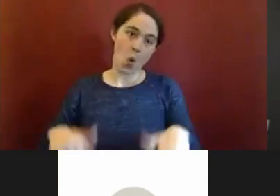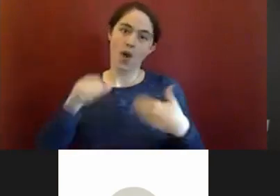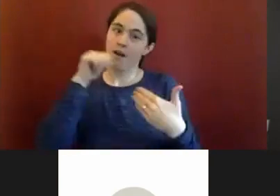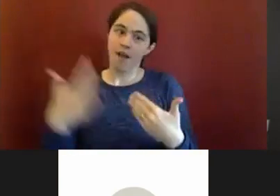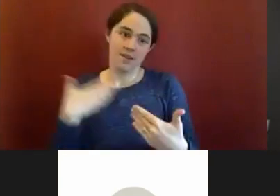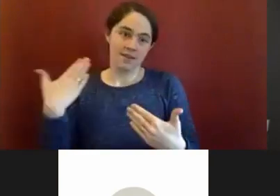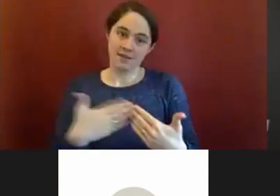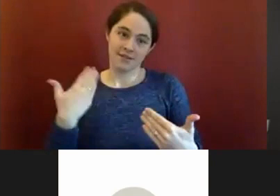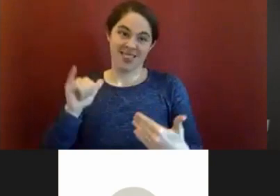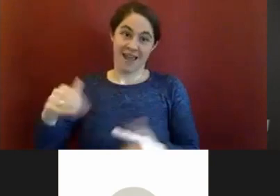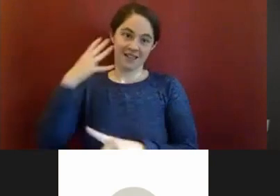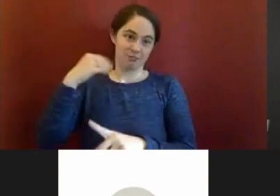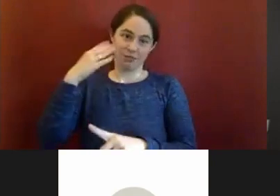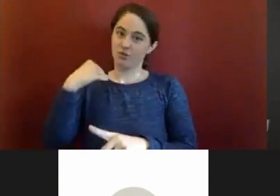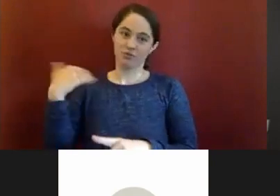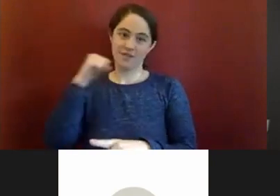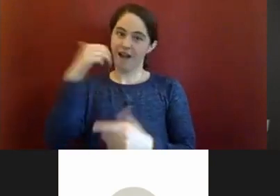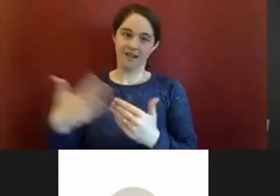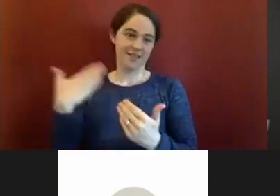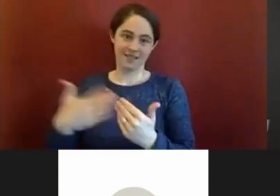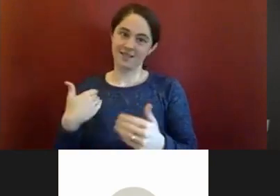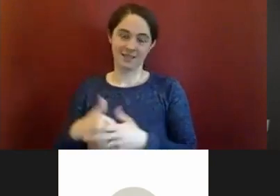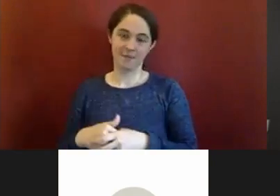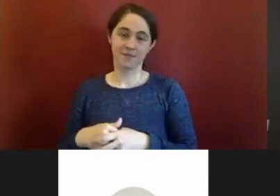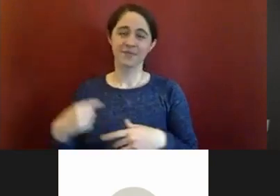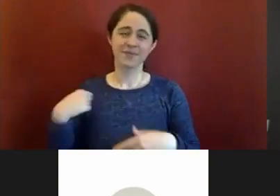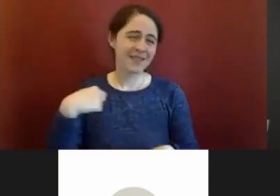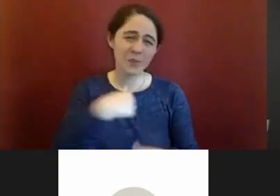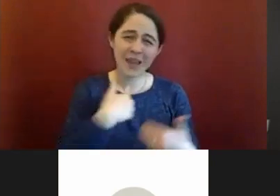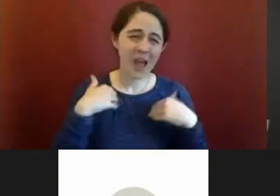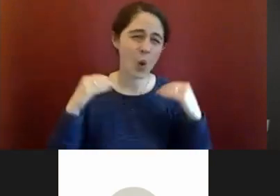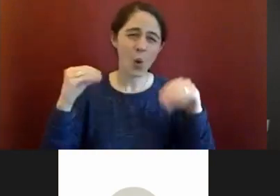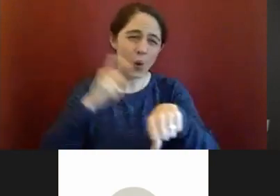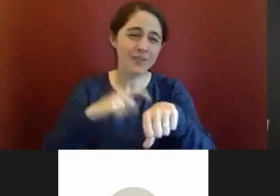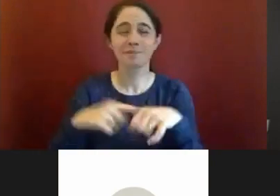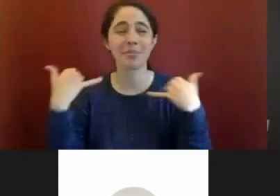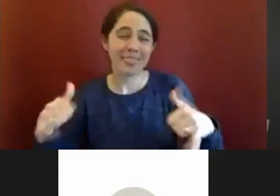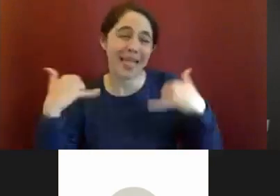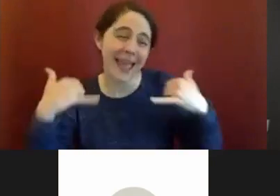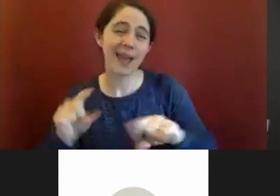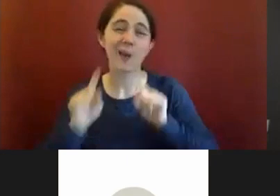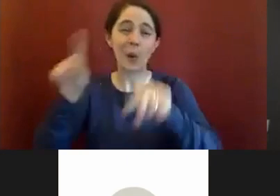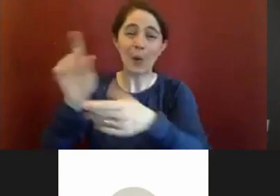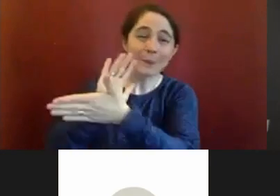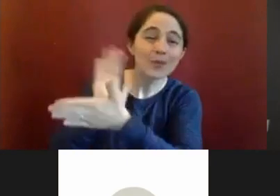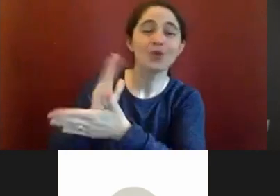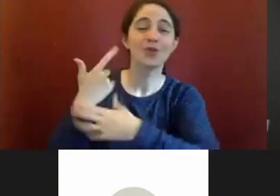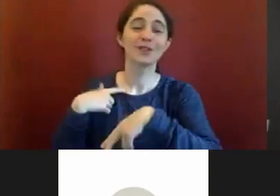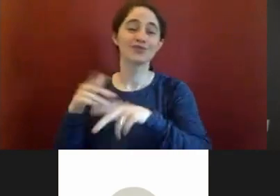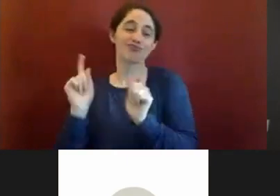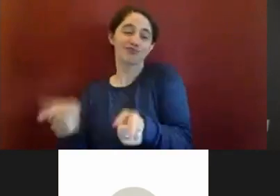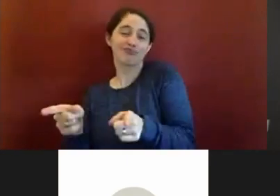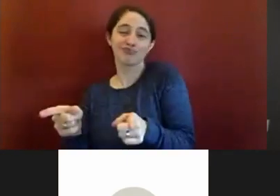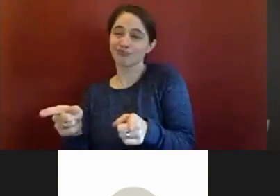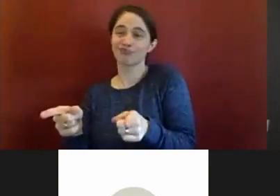we weren't running to the movies or doing fun things. It was always